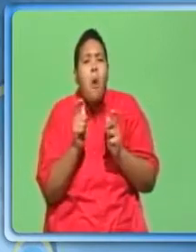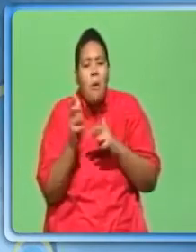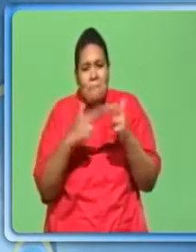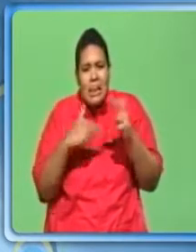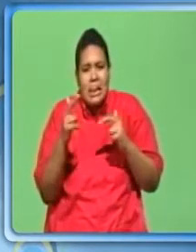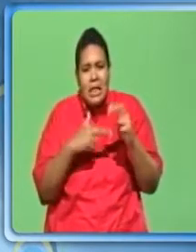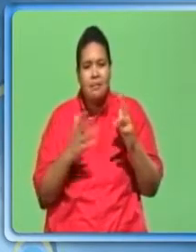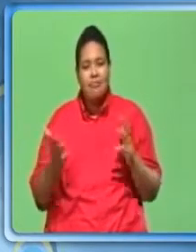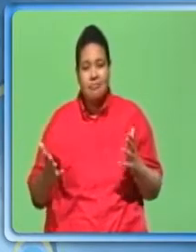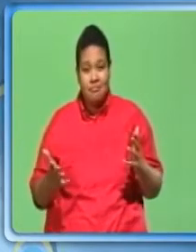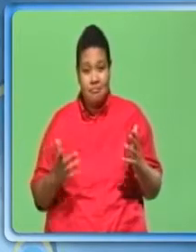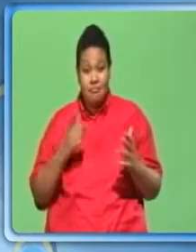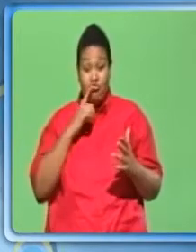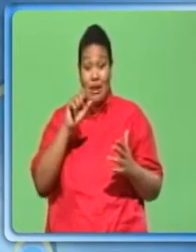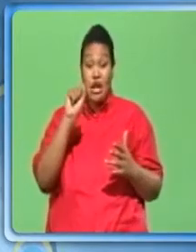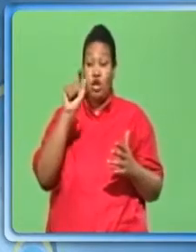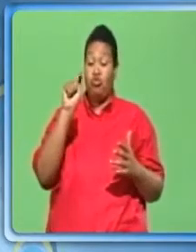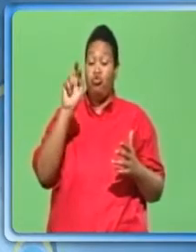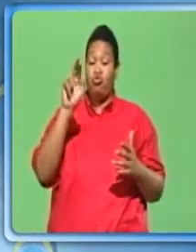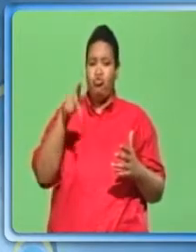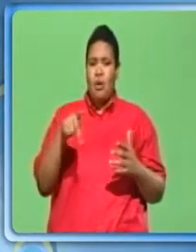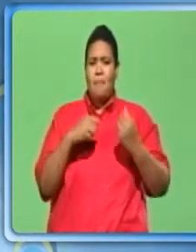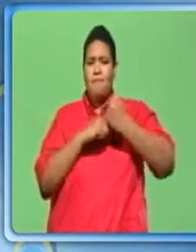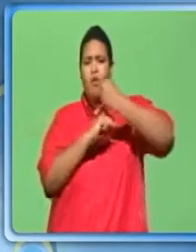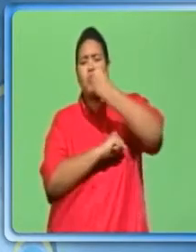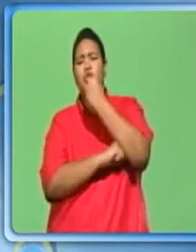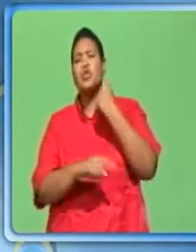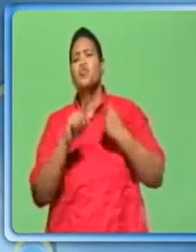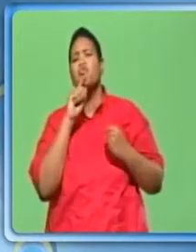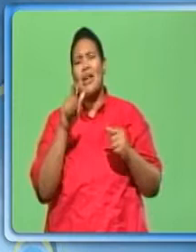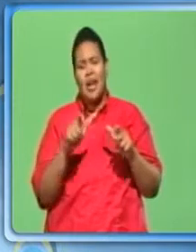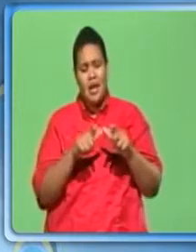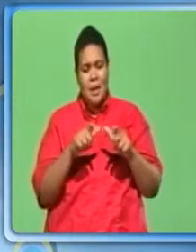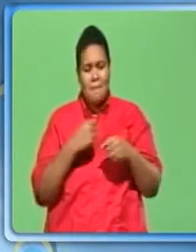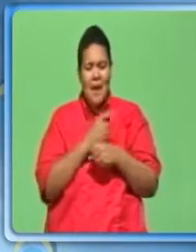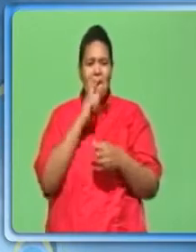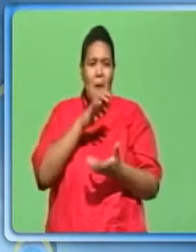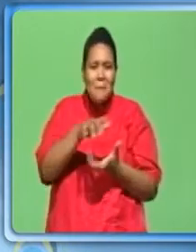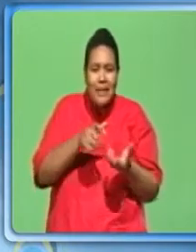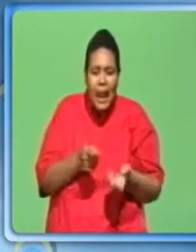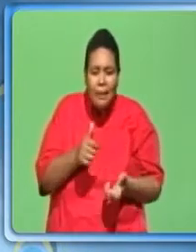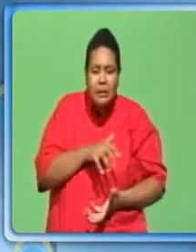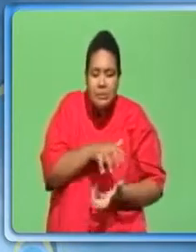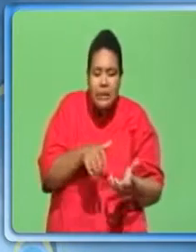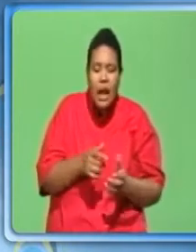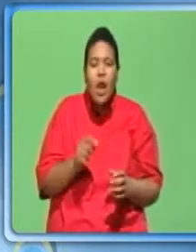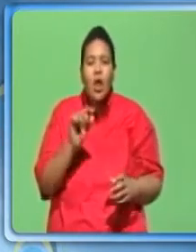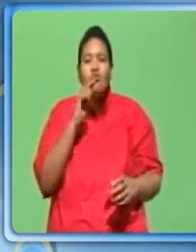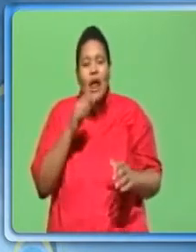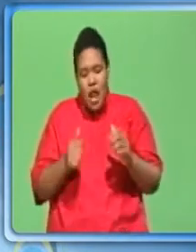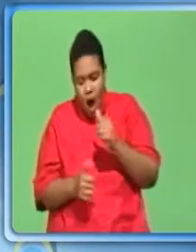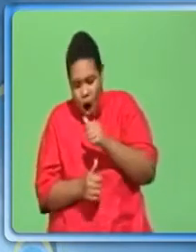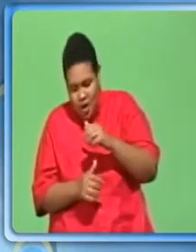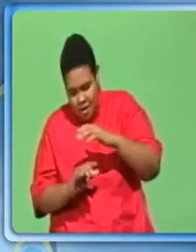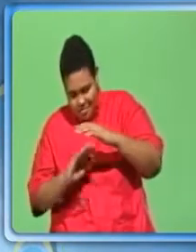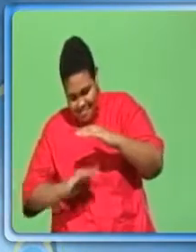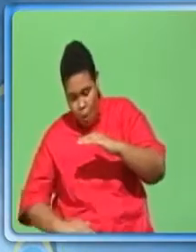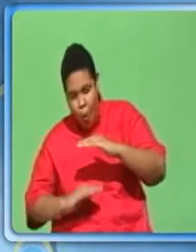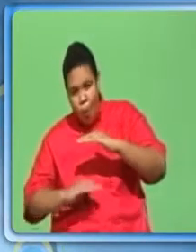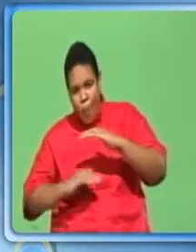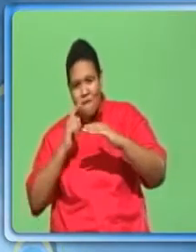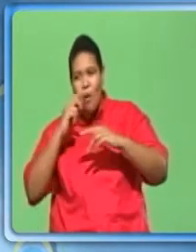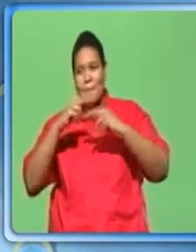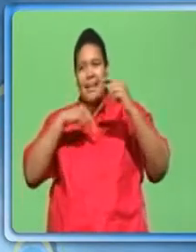buildings. A strip foundation is basically a strip of concrete running under the load-bearing wall of the